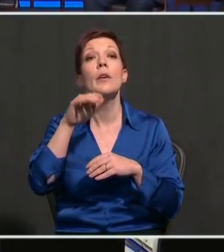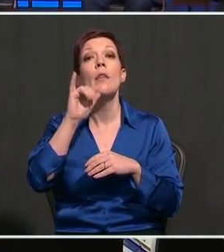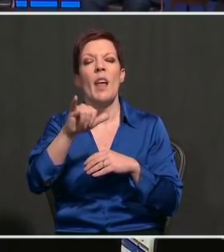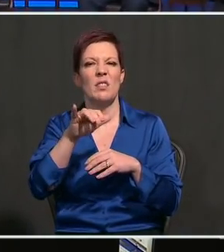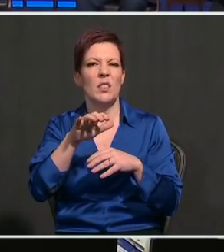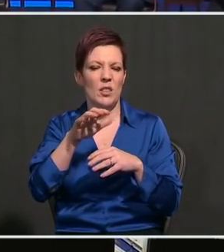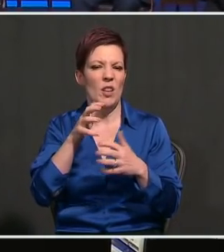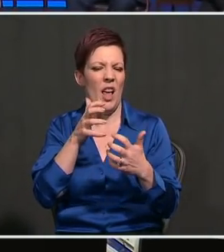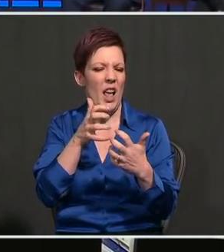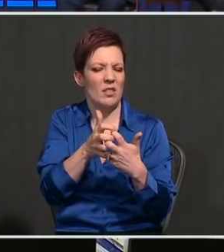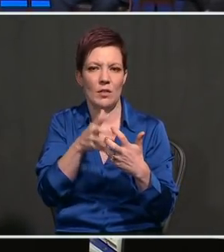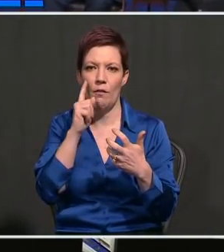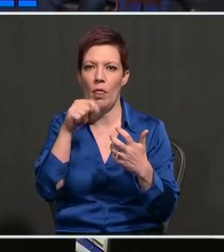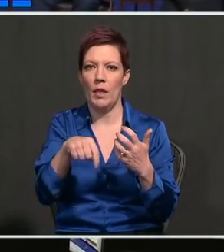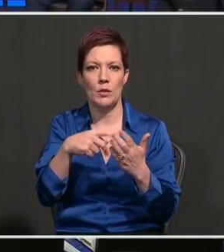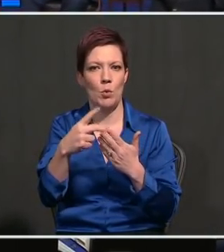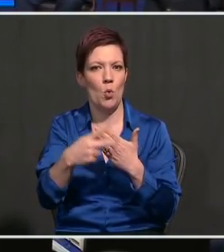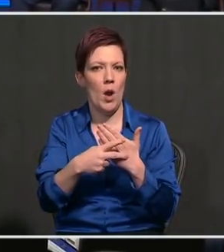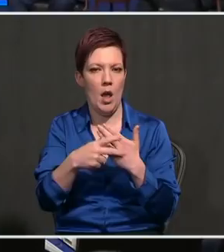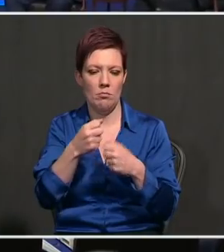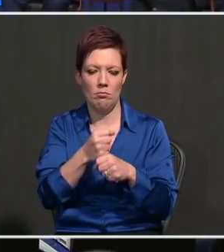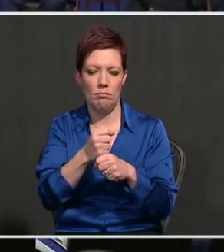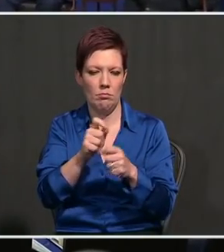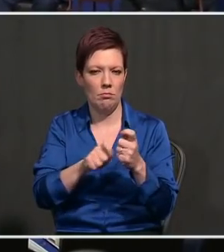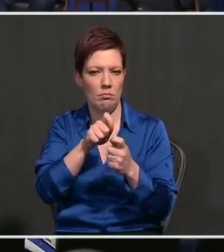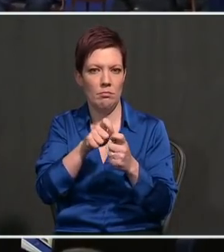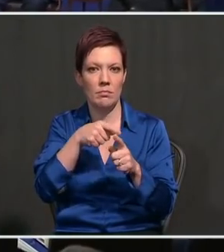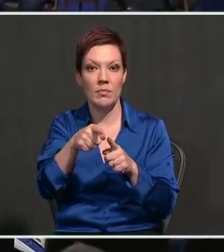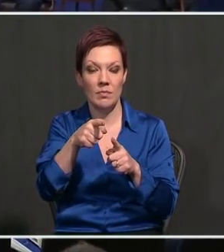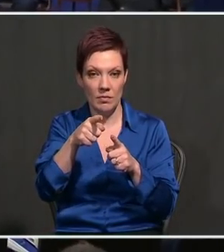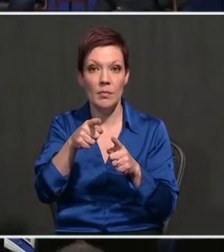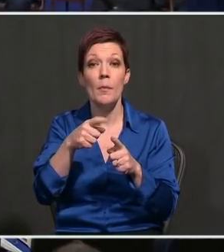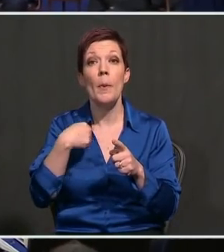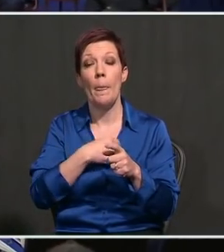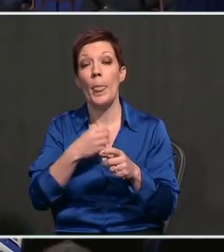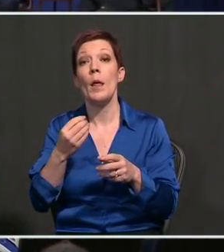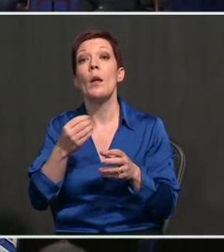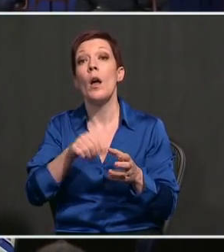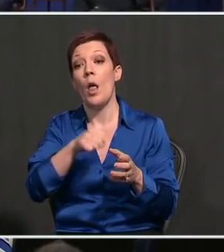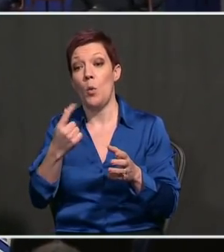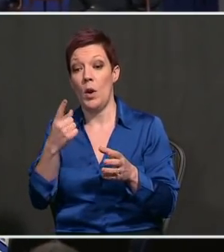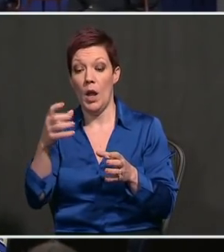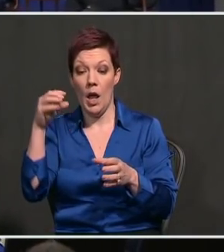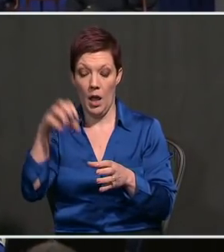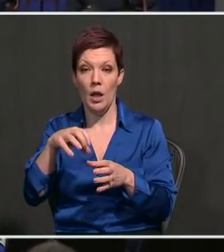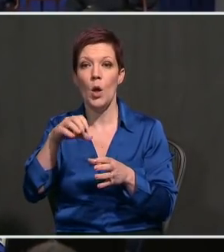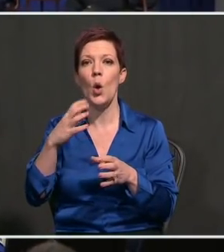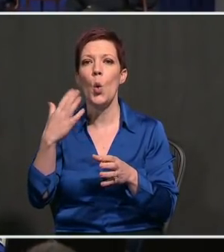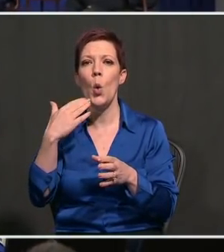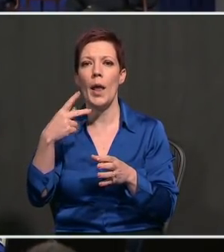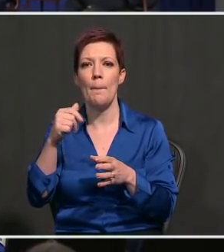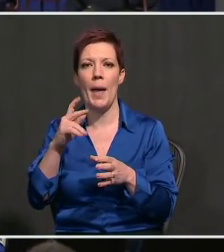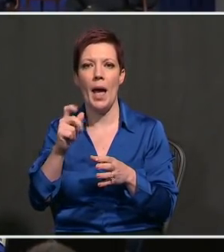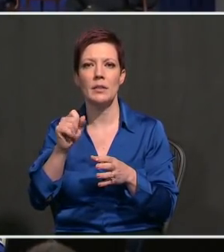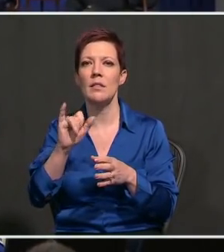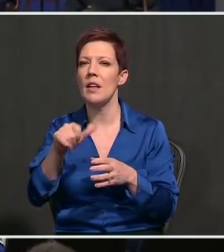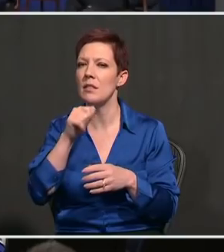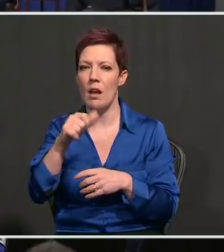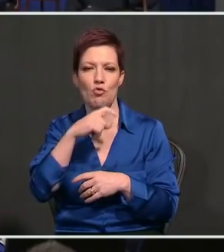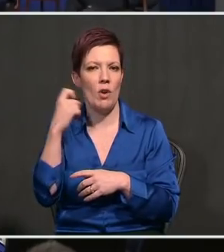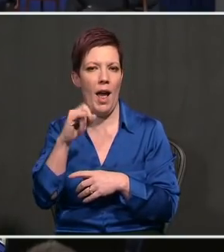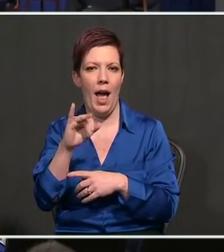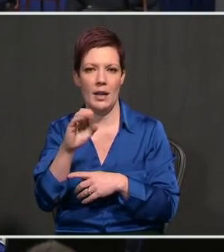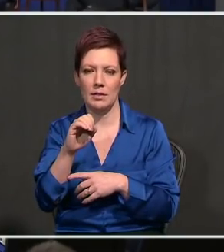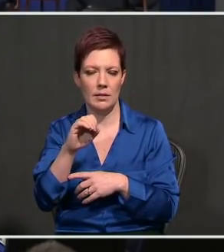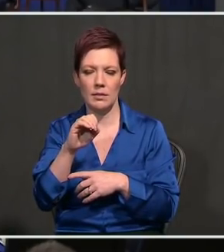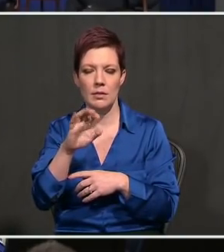then we will put in specialized cooling packs. We will not be using dry ice for any vaccine that McKesson ships as